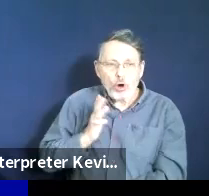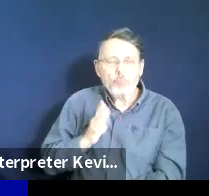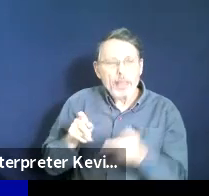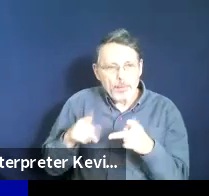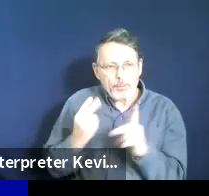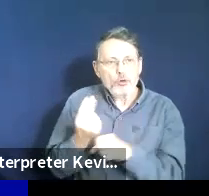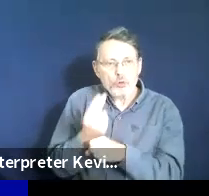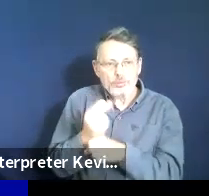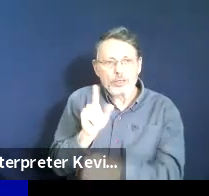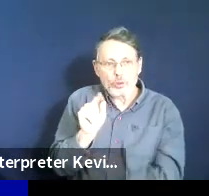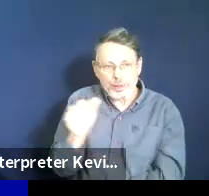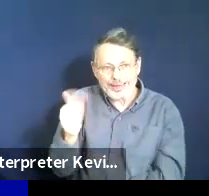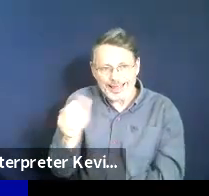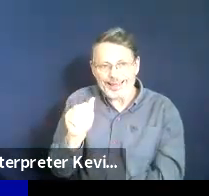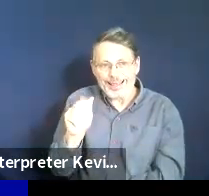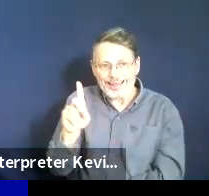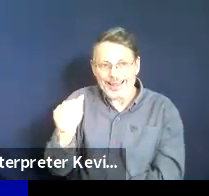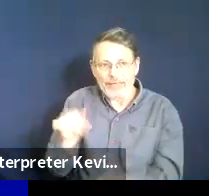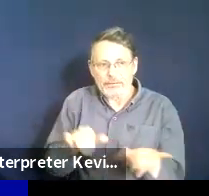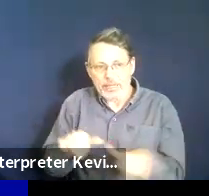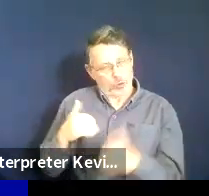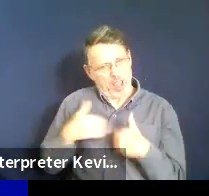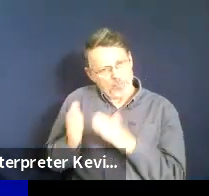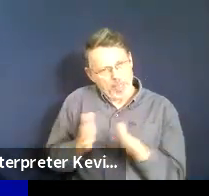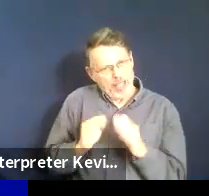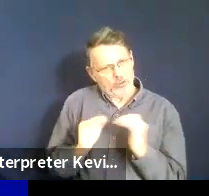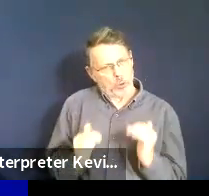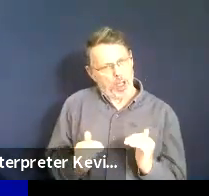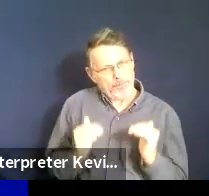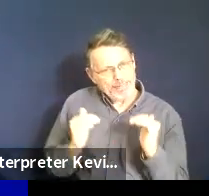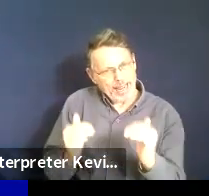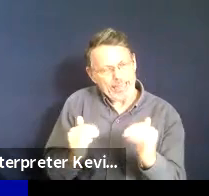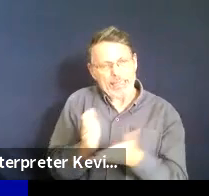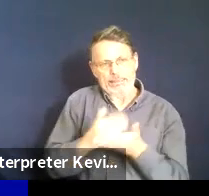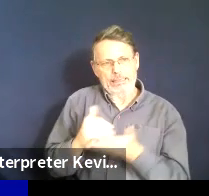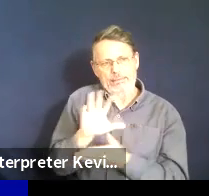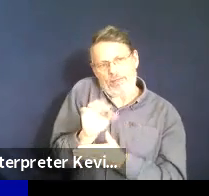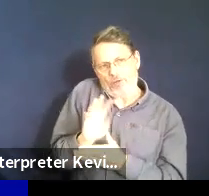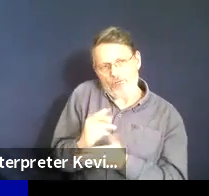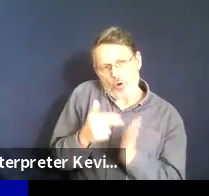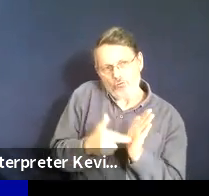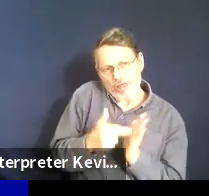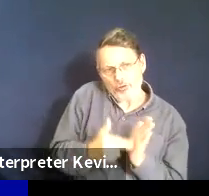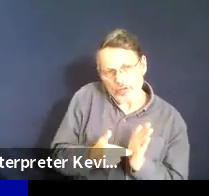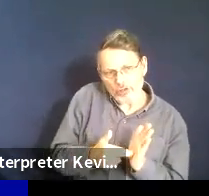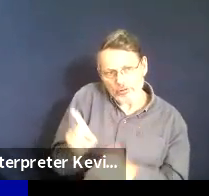ADA standards. Are there plans to update the Section 504 regulations?